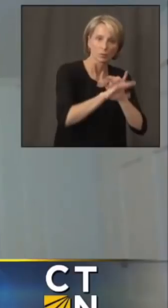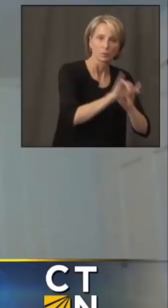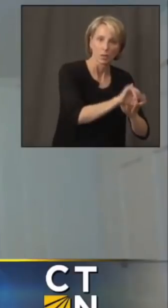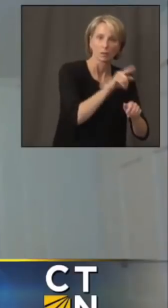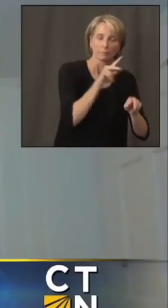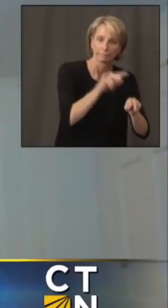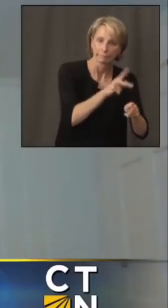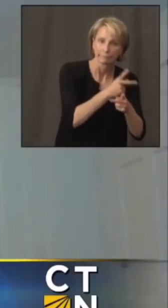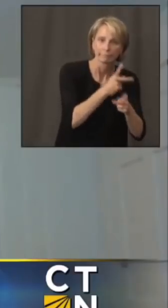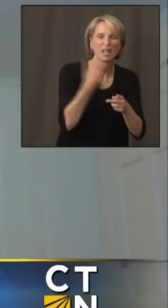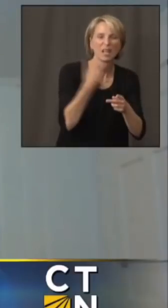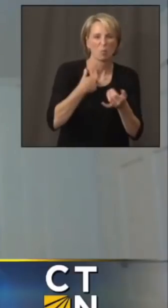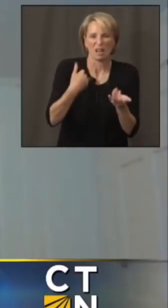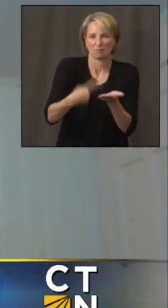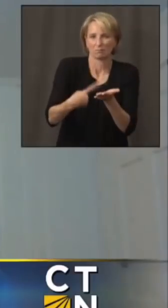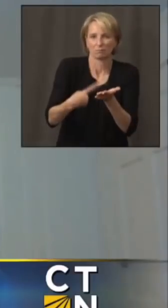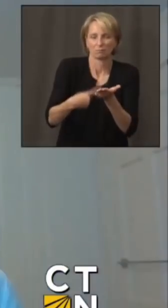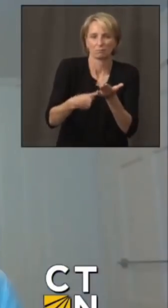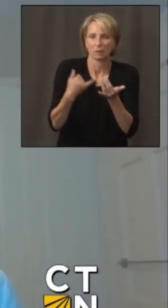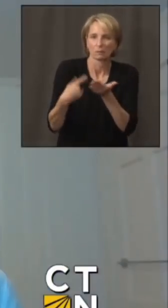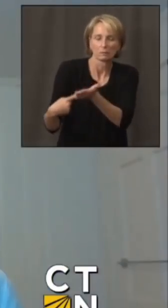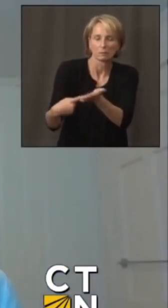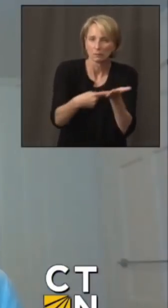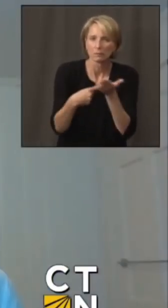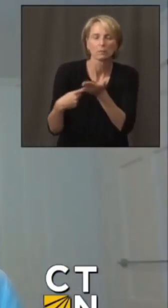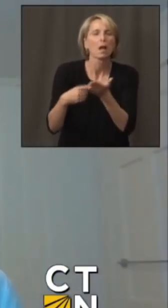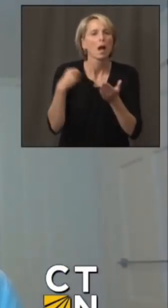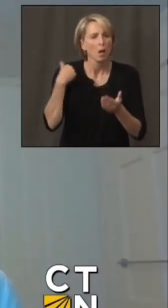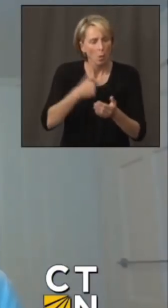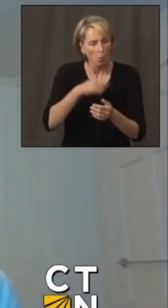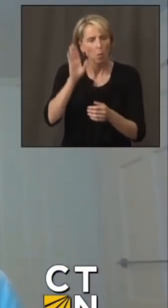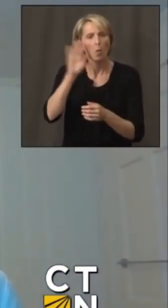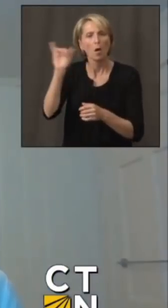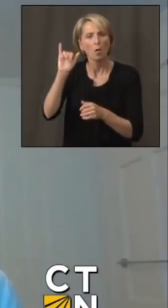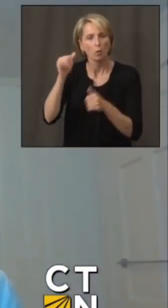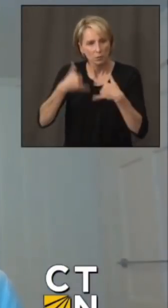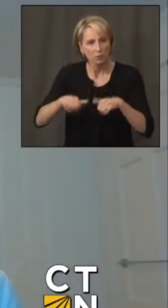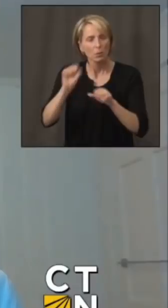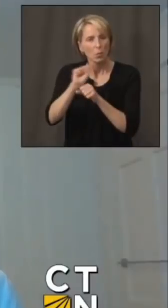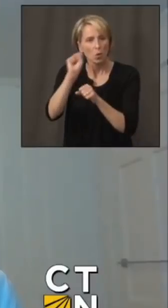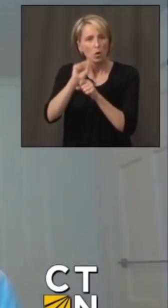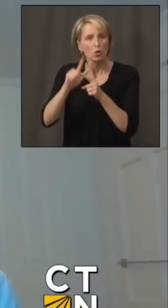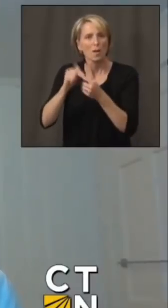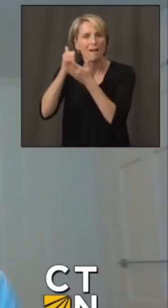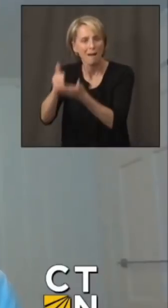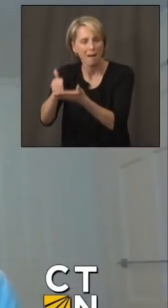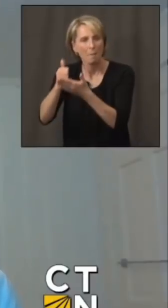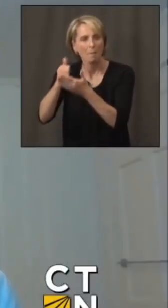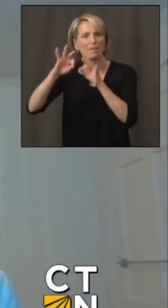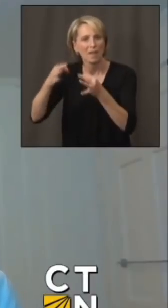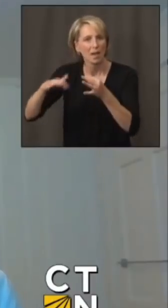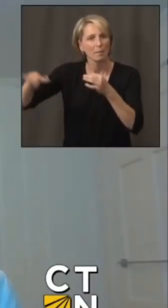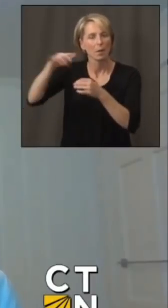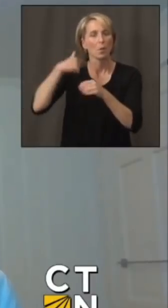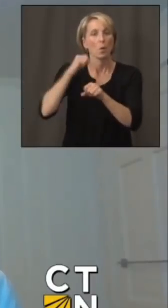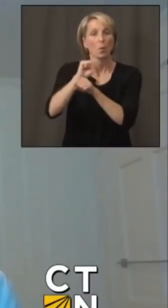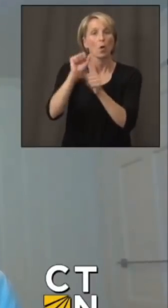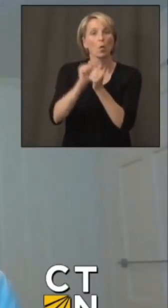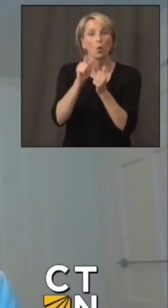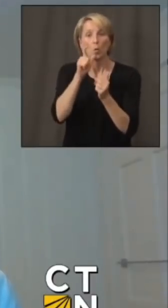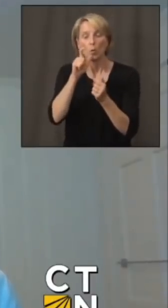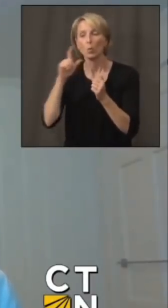Governor. And we'll continue to work to support families in collaboration with the State Department of Ed and the cities and towns. I